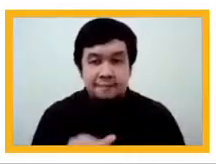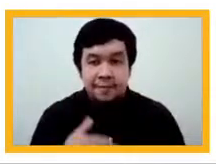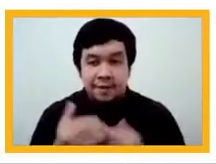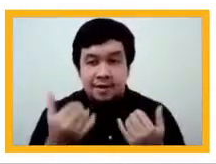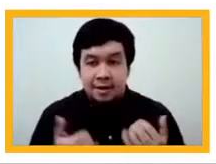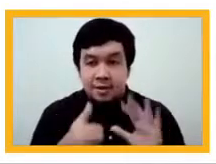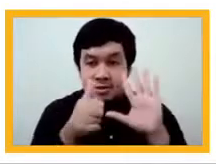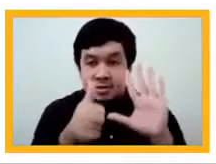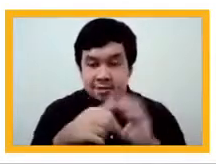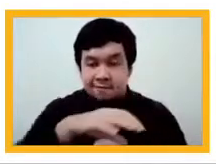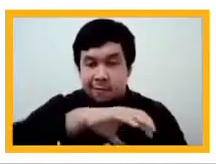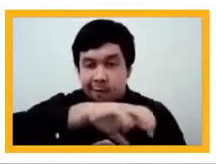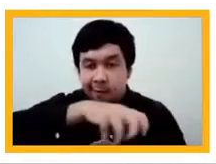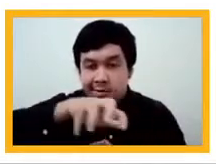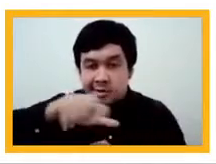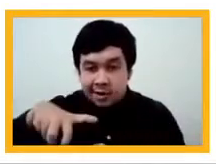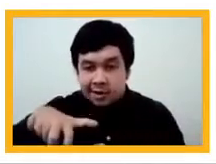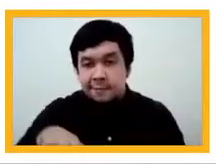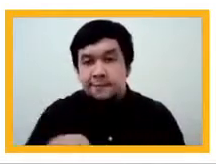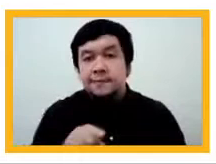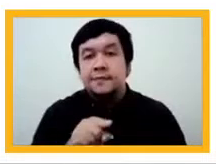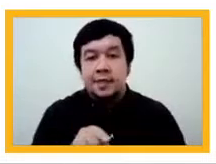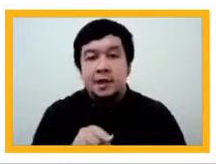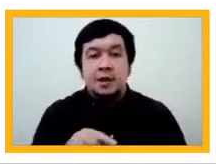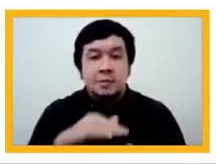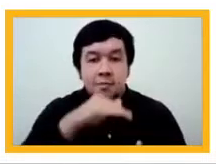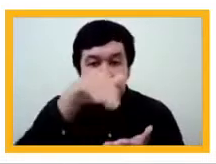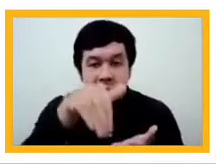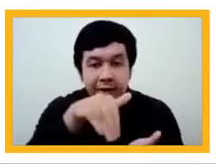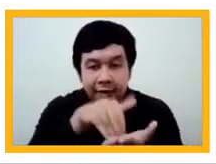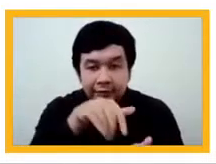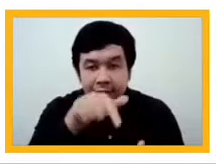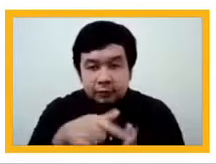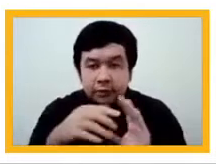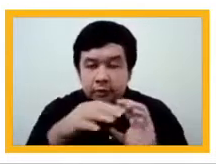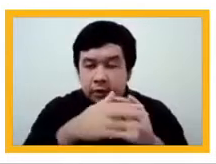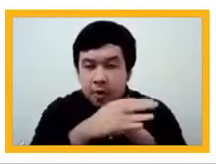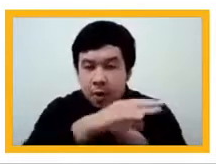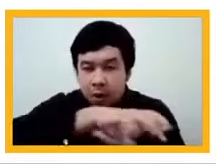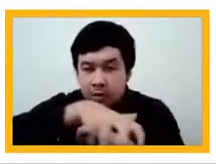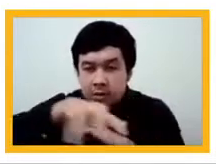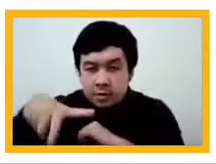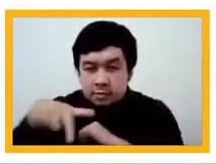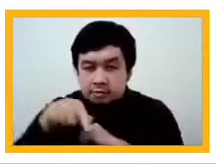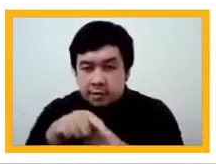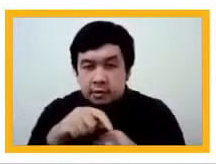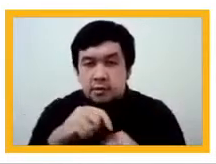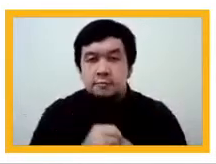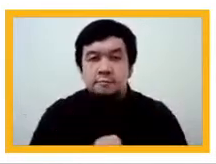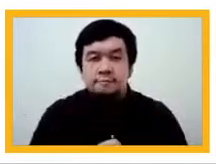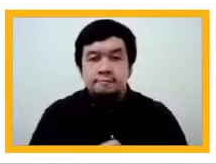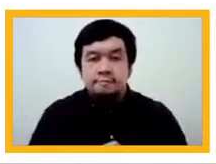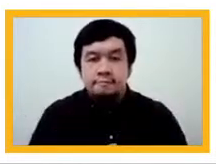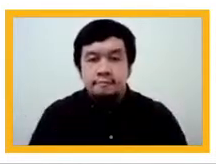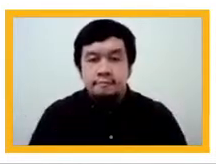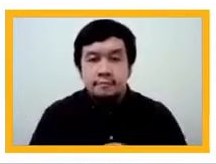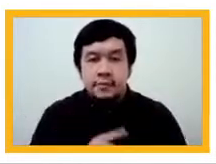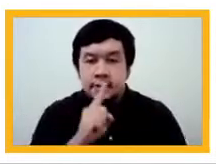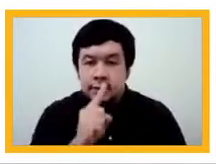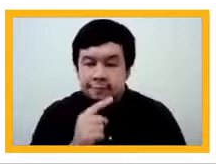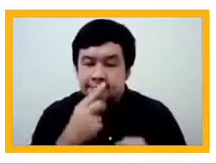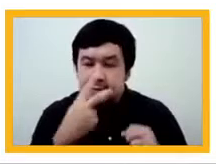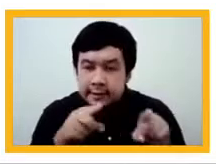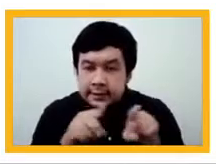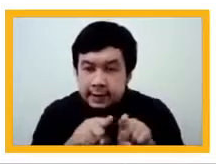19 country-specific studies. The basic finding seems to echo what McKinsey has found, because there